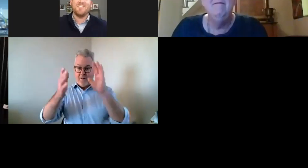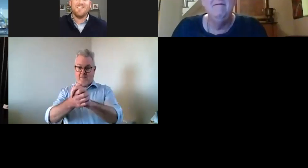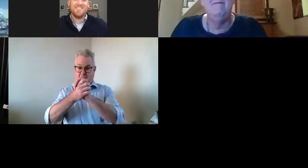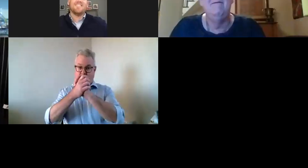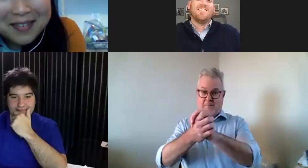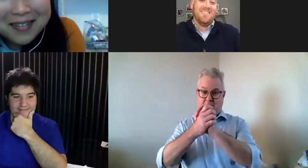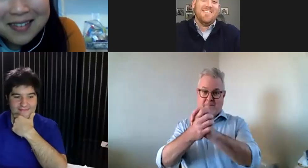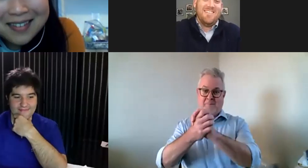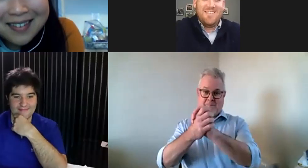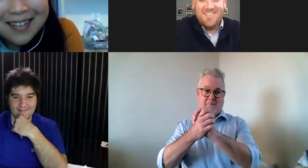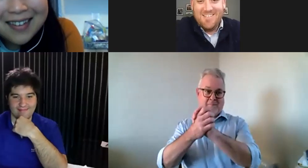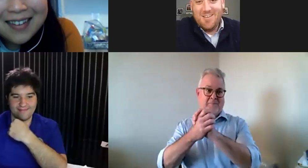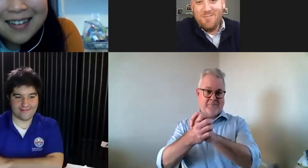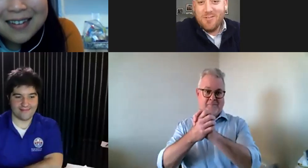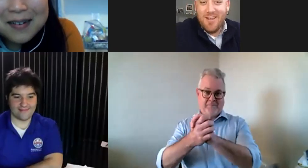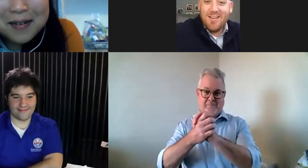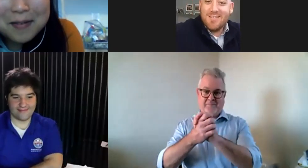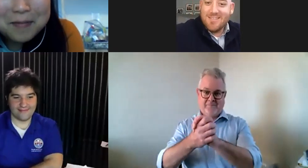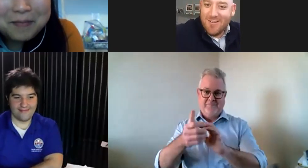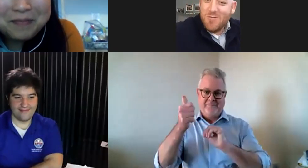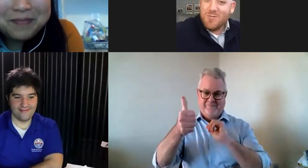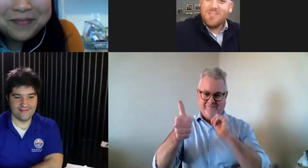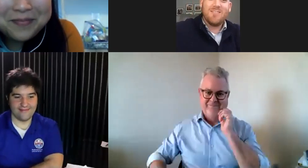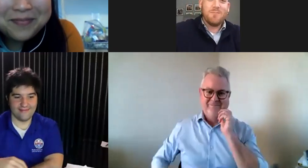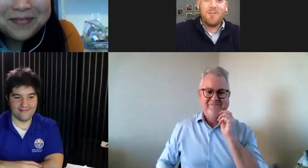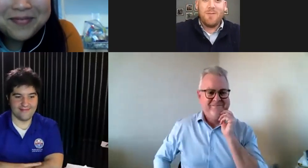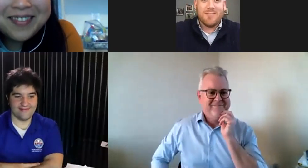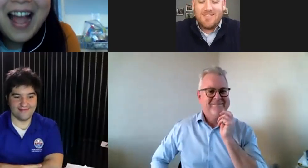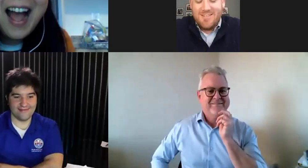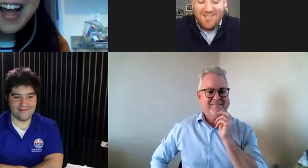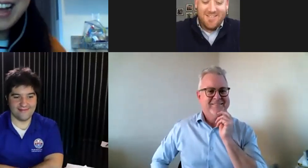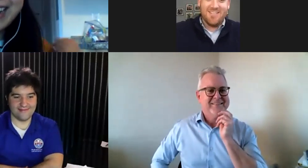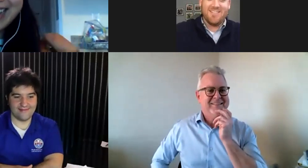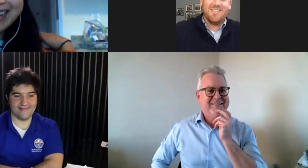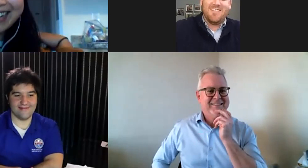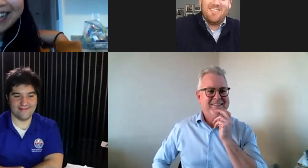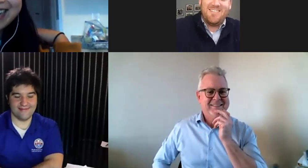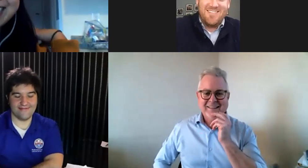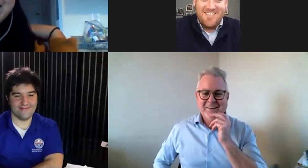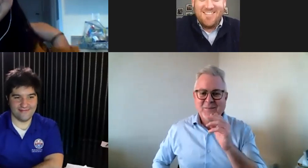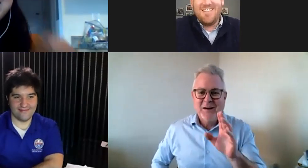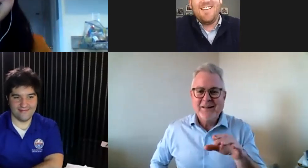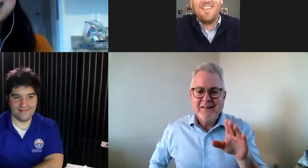Thank you. Yeah, Mr. Hayes, it sounds old. It sounds like my grandparent.